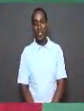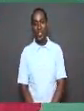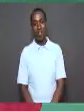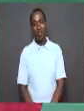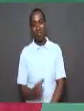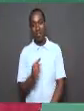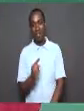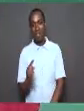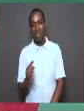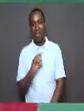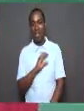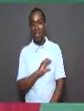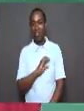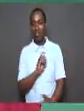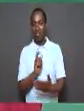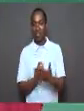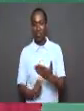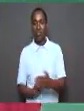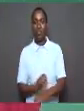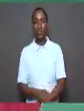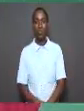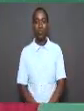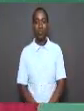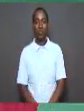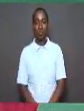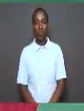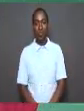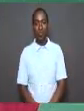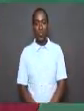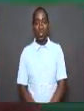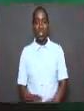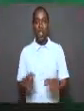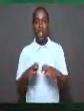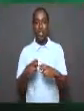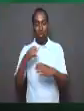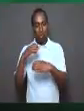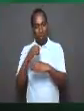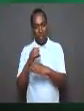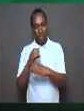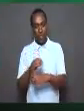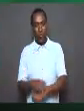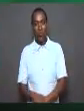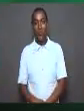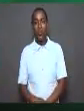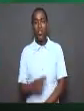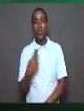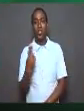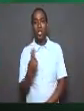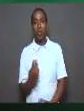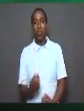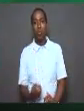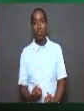Some characteristics you may have written down could be that the electron